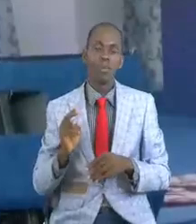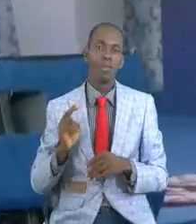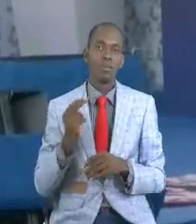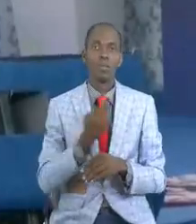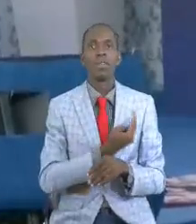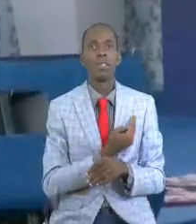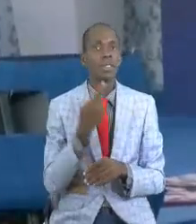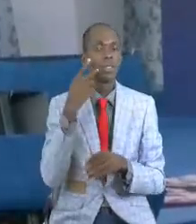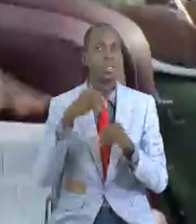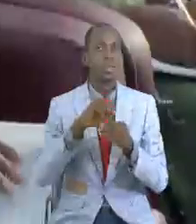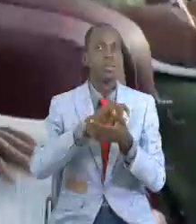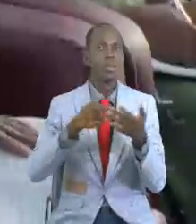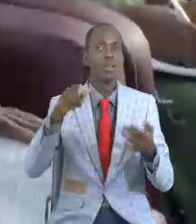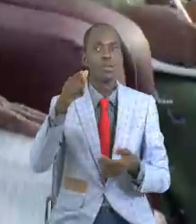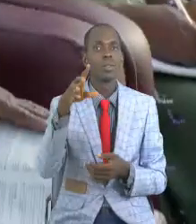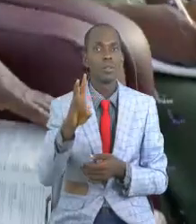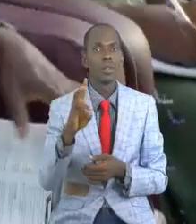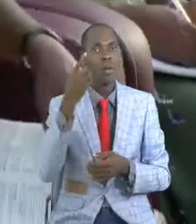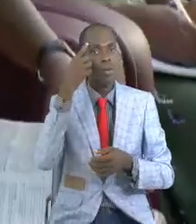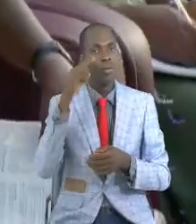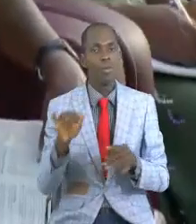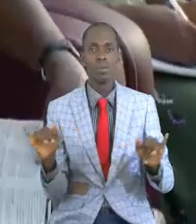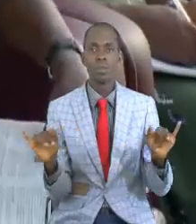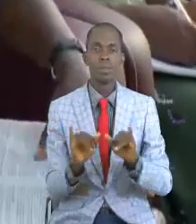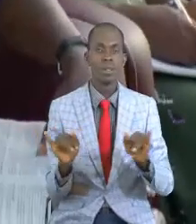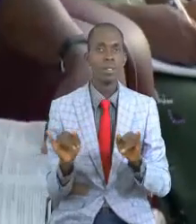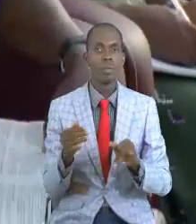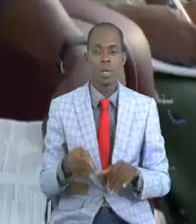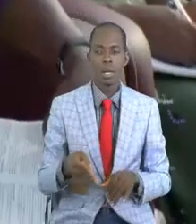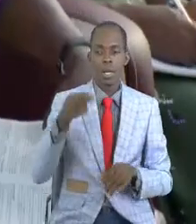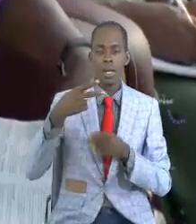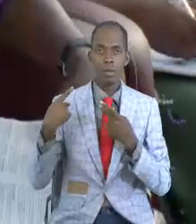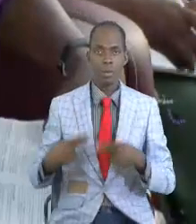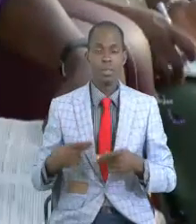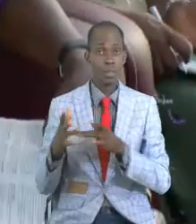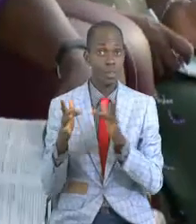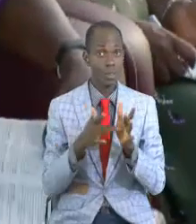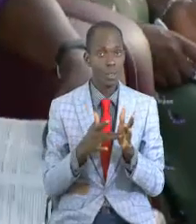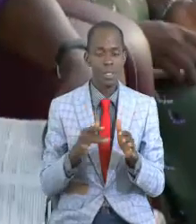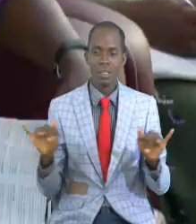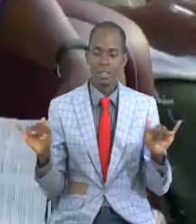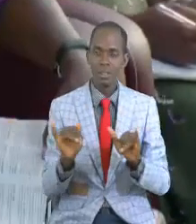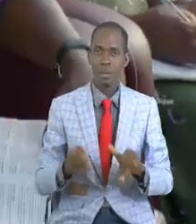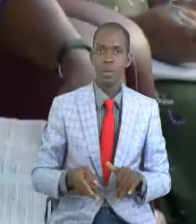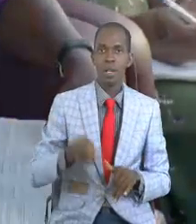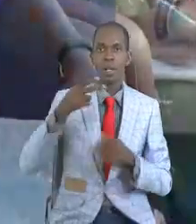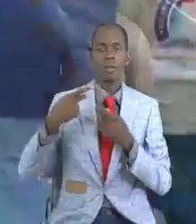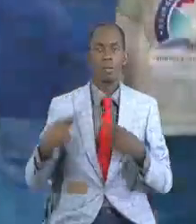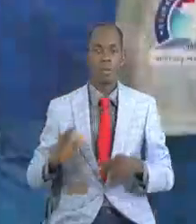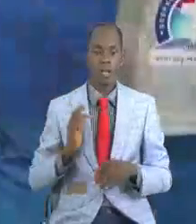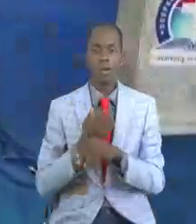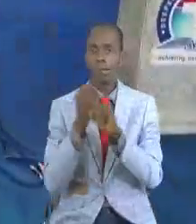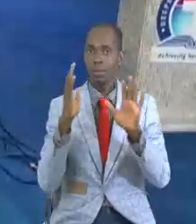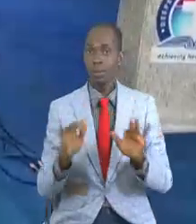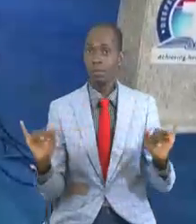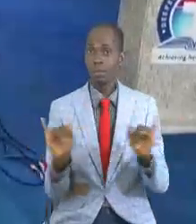verse 26, for such an high priest, Jesus, for such an high priest, our Savior, for such